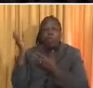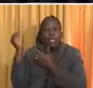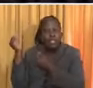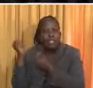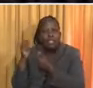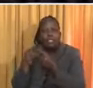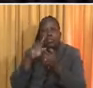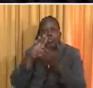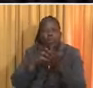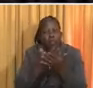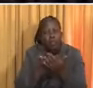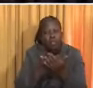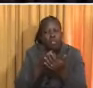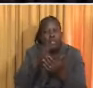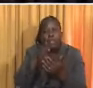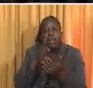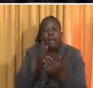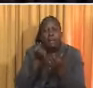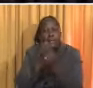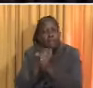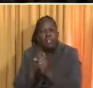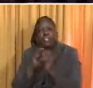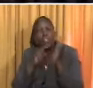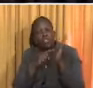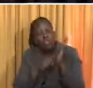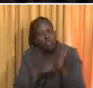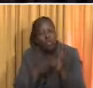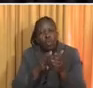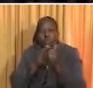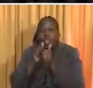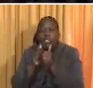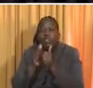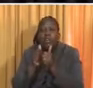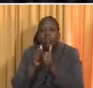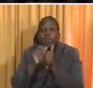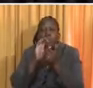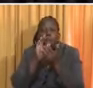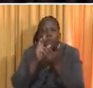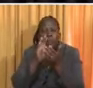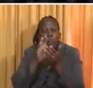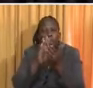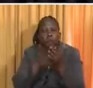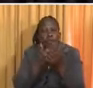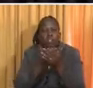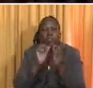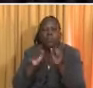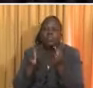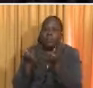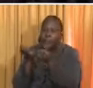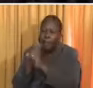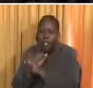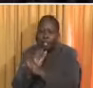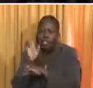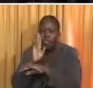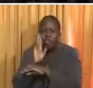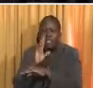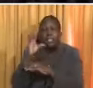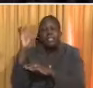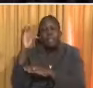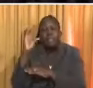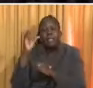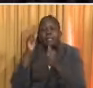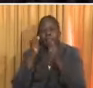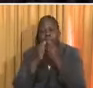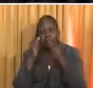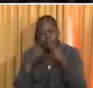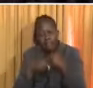to the Constitution go to be shown which provisions cannot be amended using Chapter 16 procedure? Do they